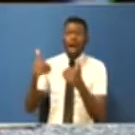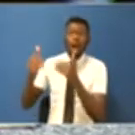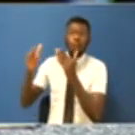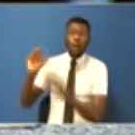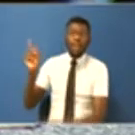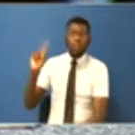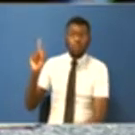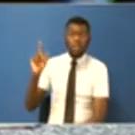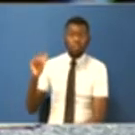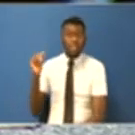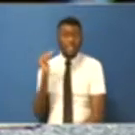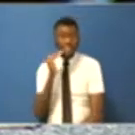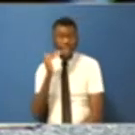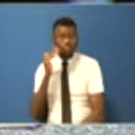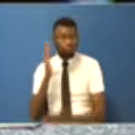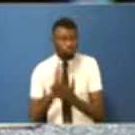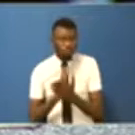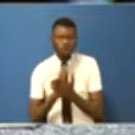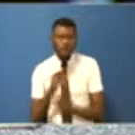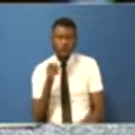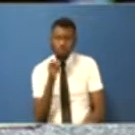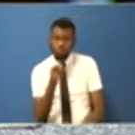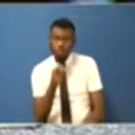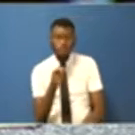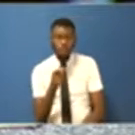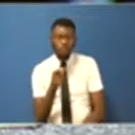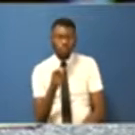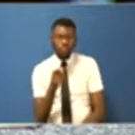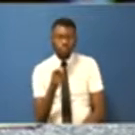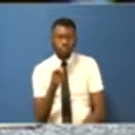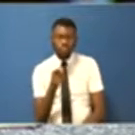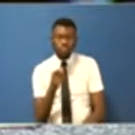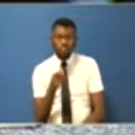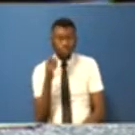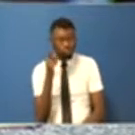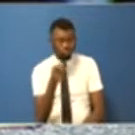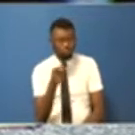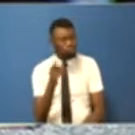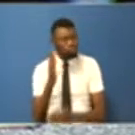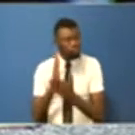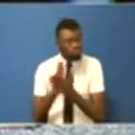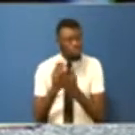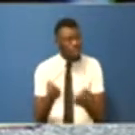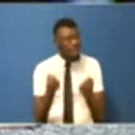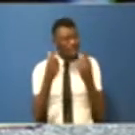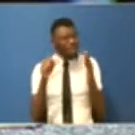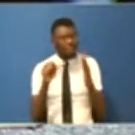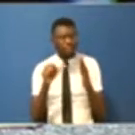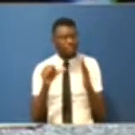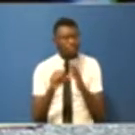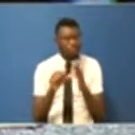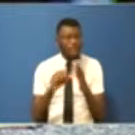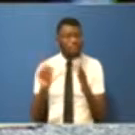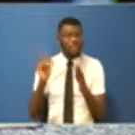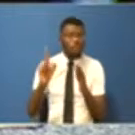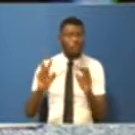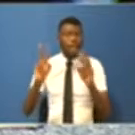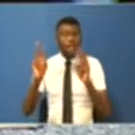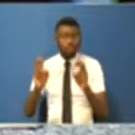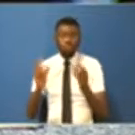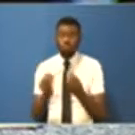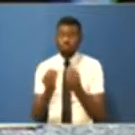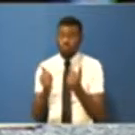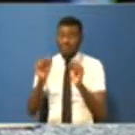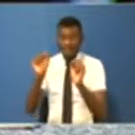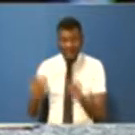syria yes how are you assuring the residents of nairobi that you're part and parcel of them you understand their issues you have solutions